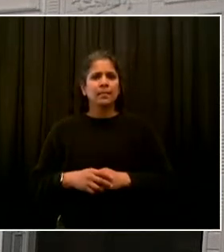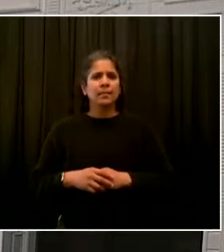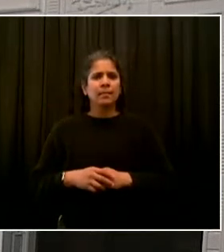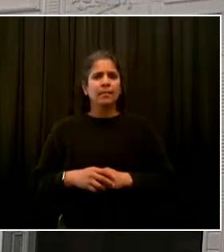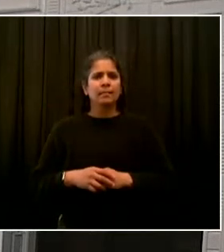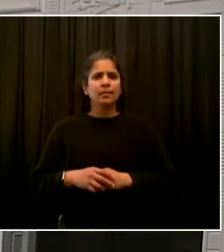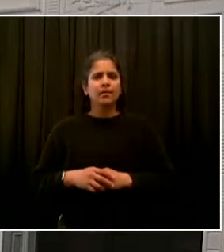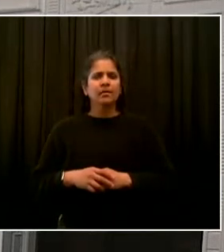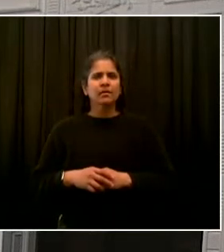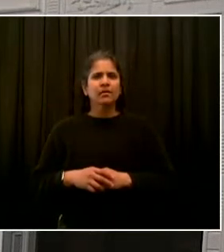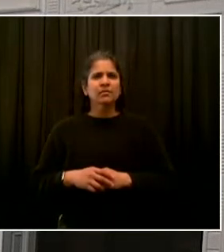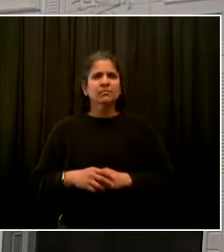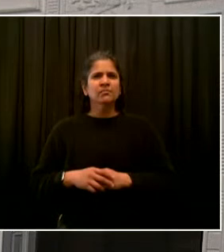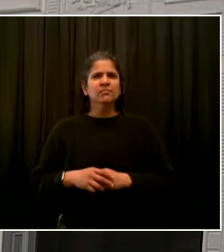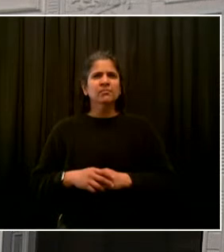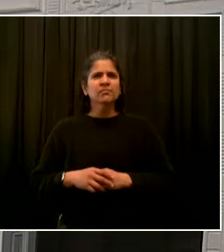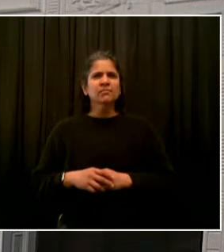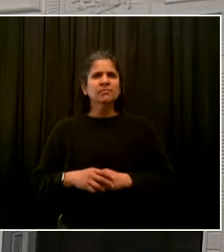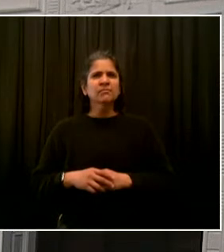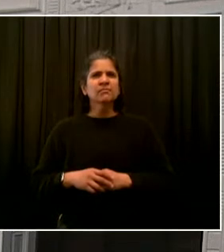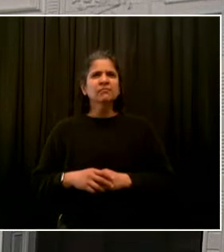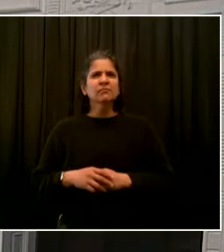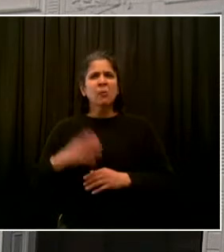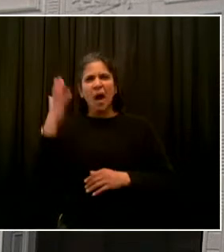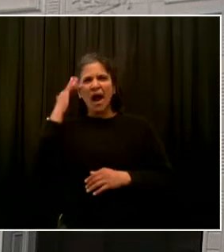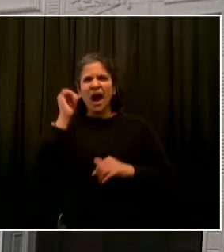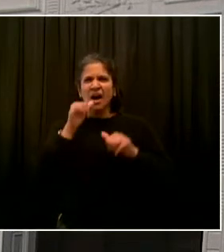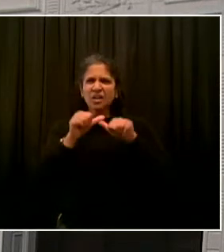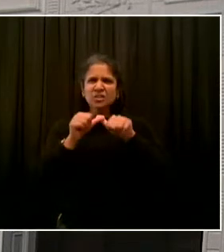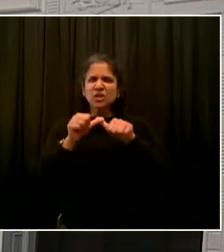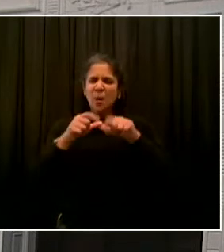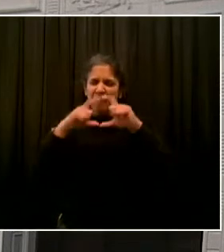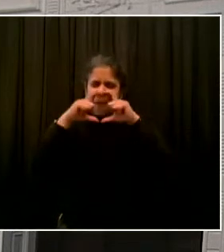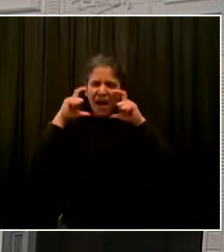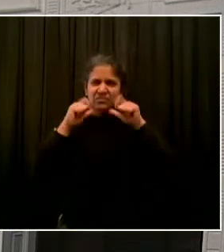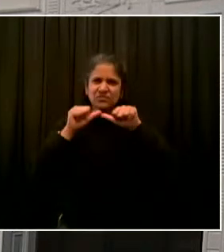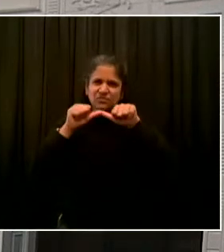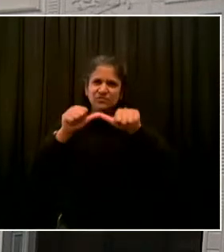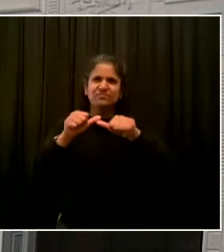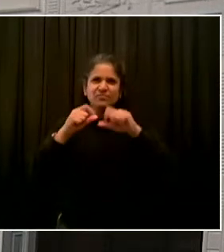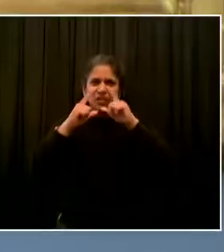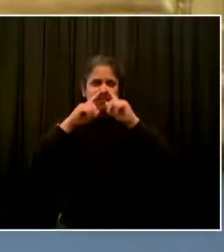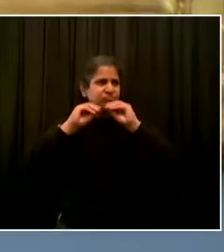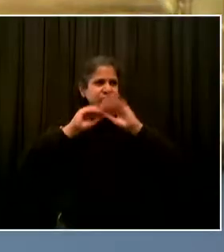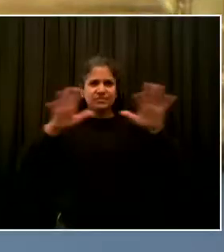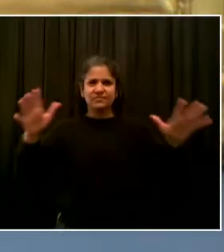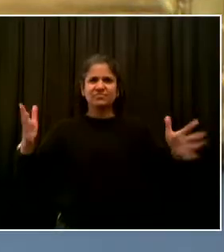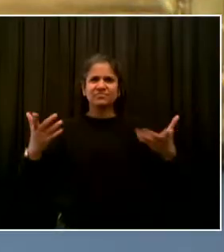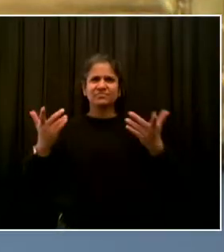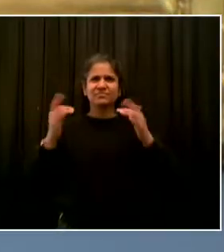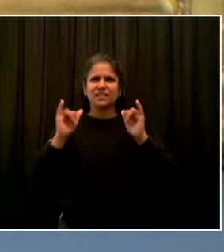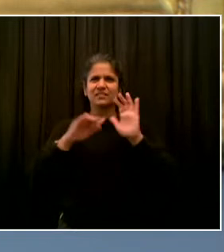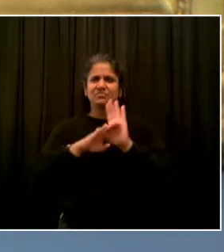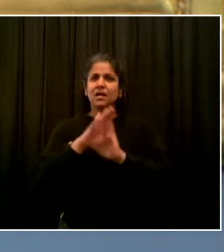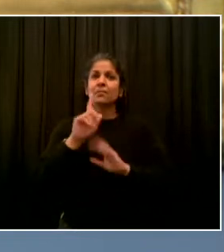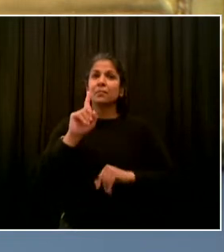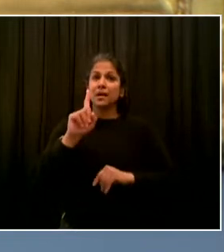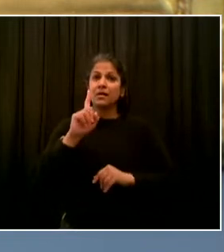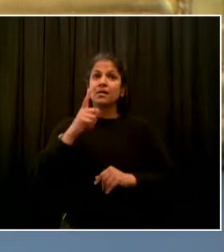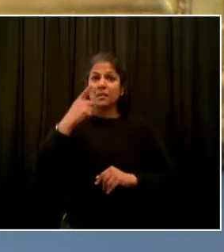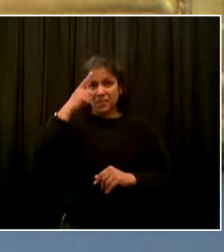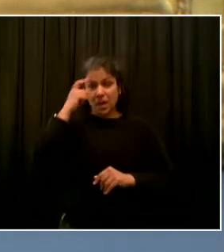least, why continue with the masking policy broadly, and why appeal to Staten Island ruling today? because my doctors told me that's the best thing to